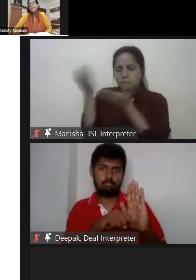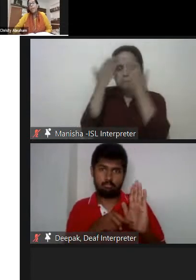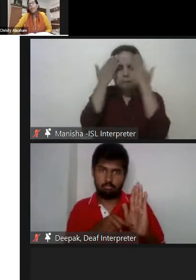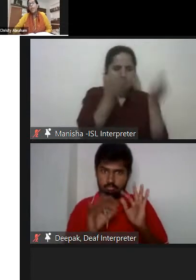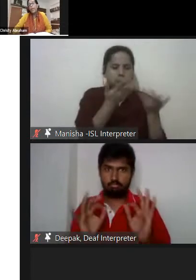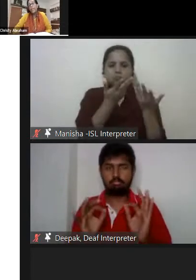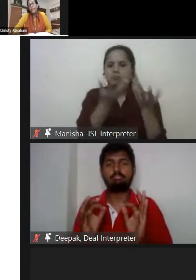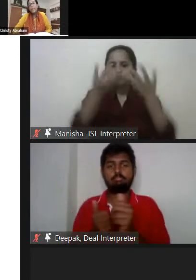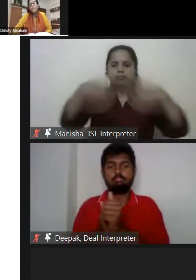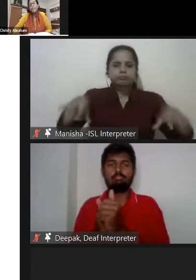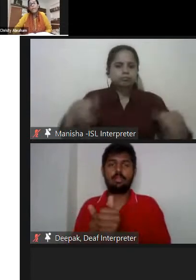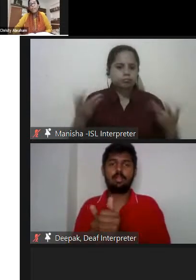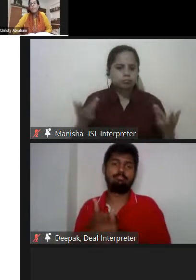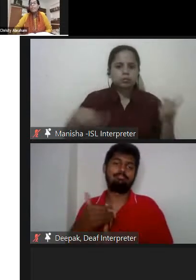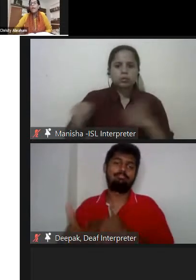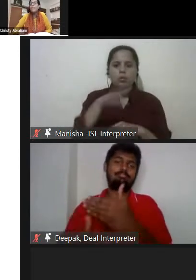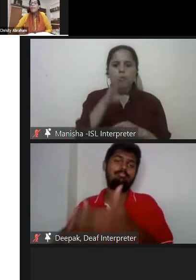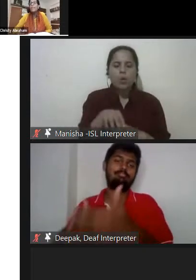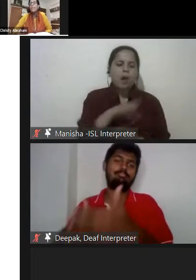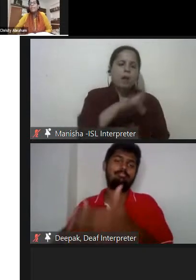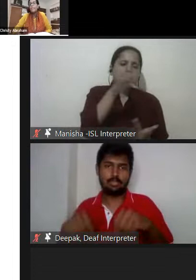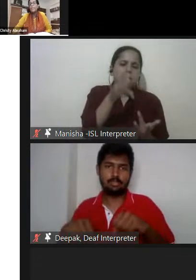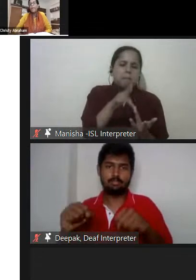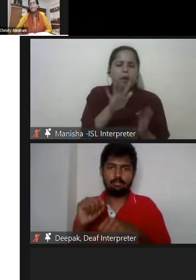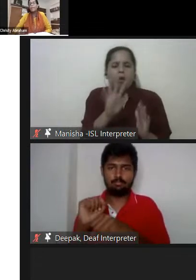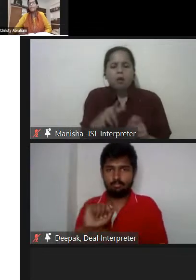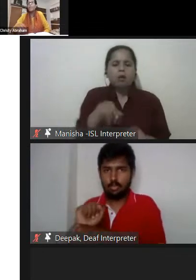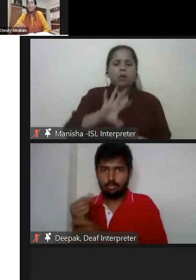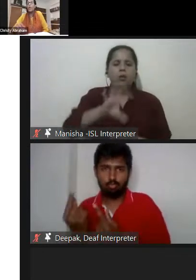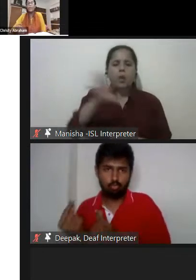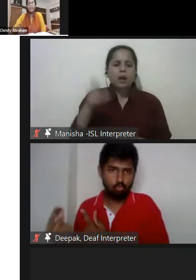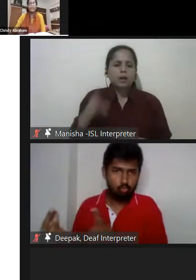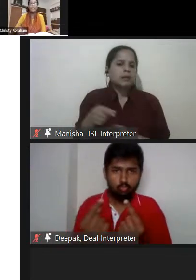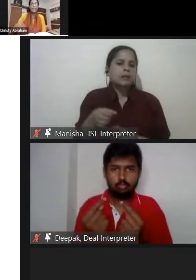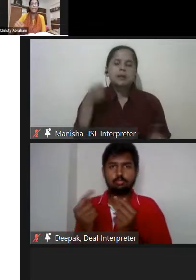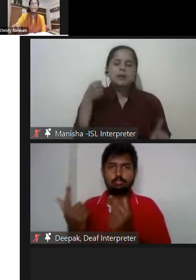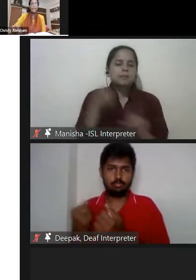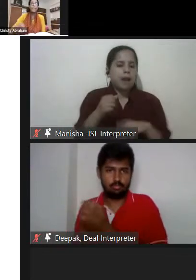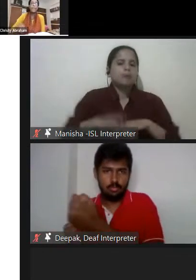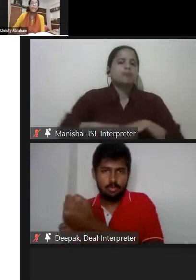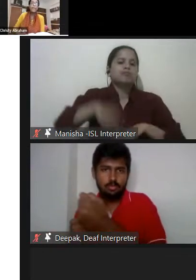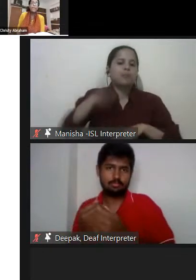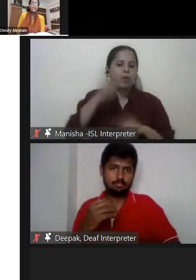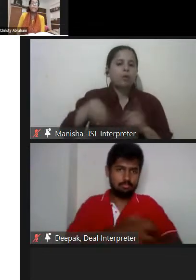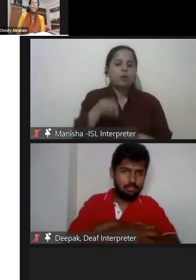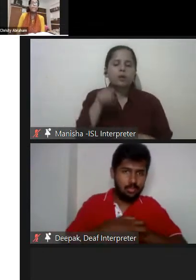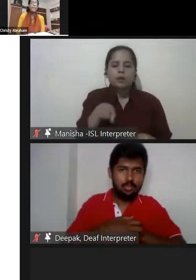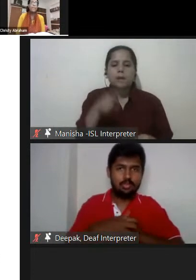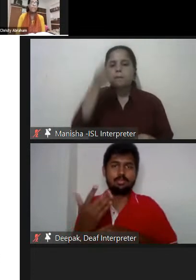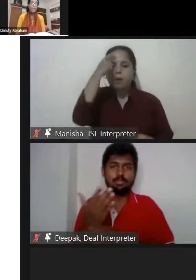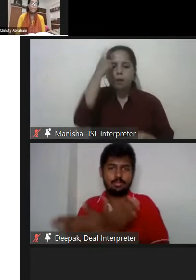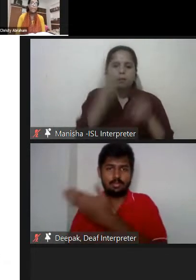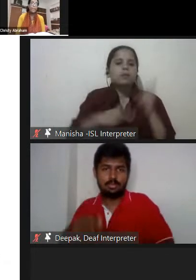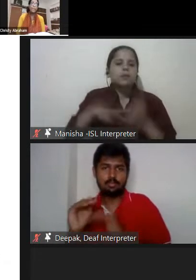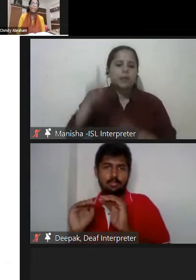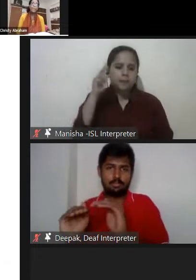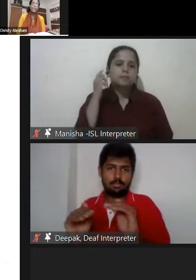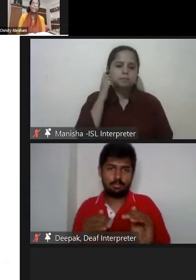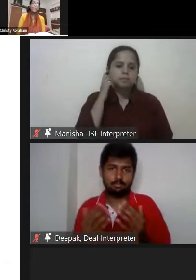LMICs, the low and middle income countries, are worst impacted, is what it states. Next slide, please.